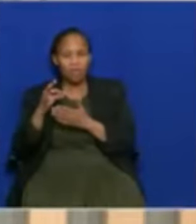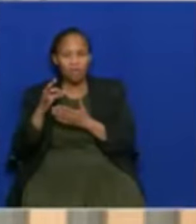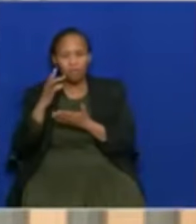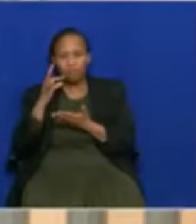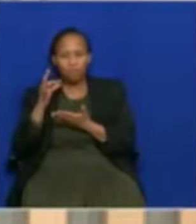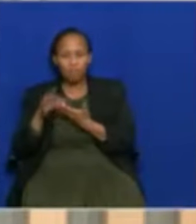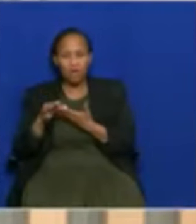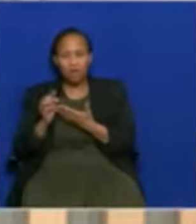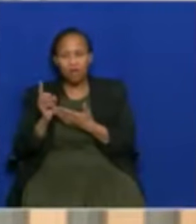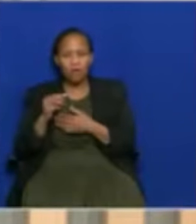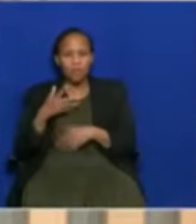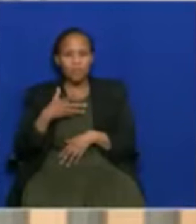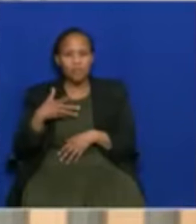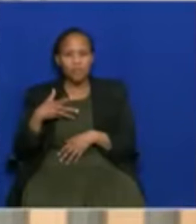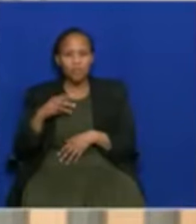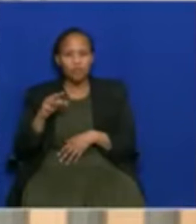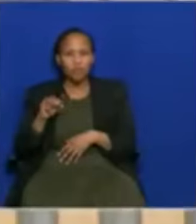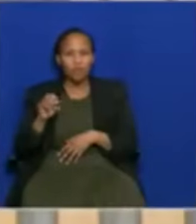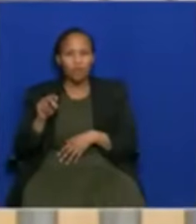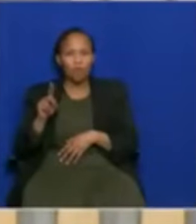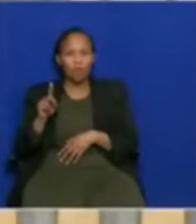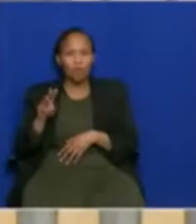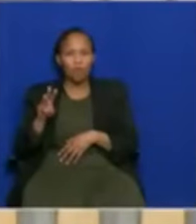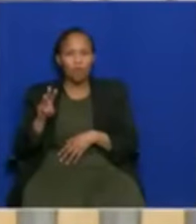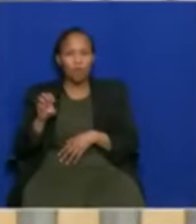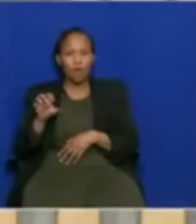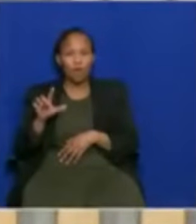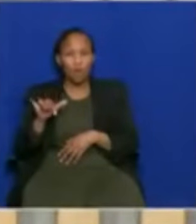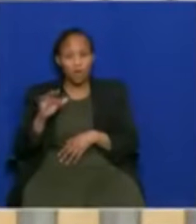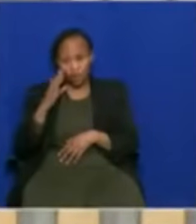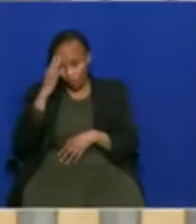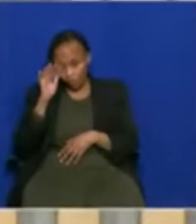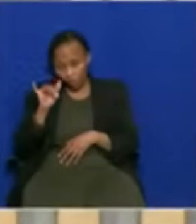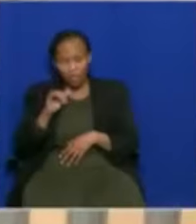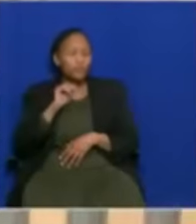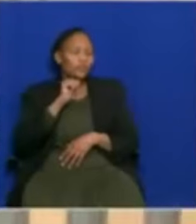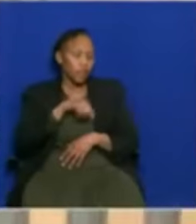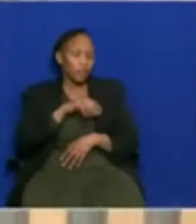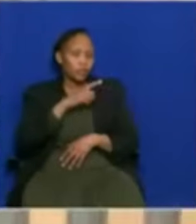You are aware of that? Correct, Okay. correct, Chair. And for the record,